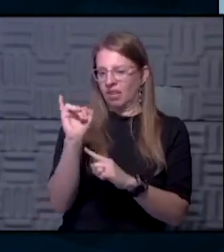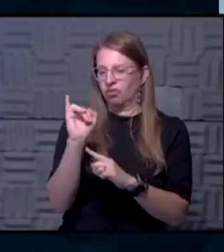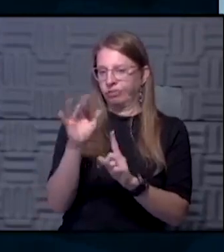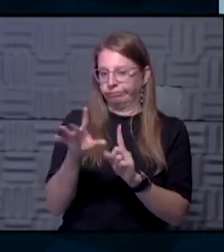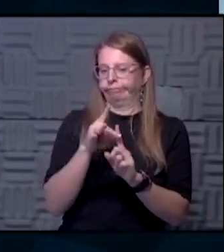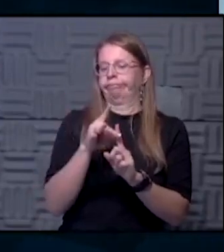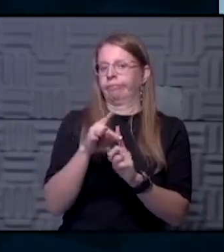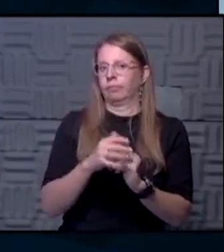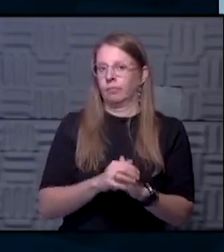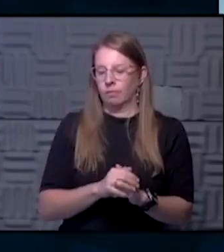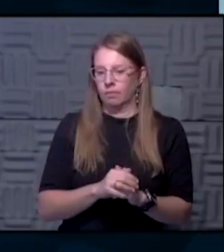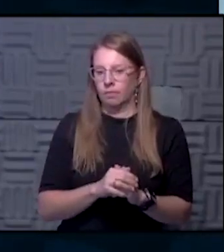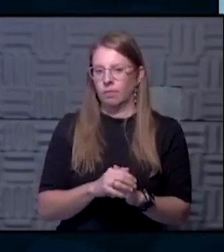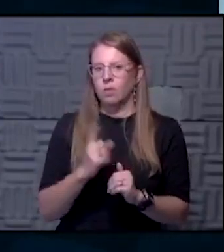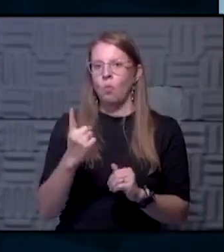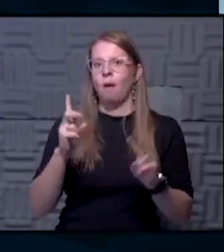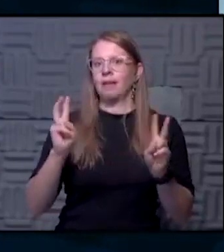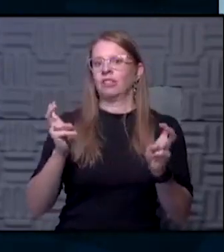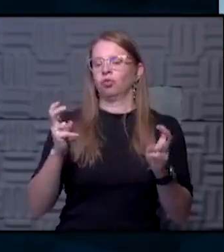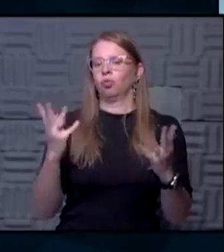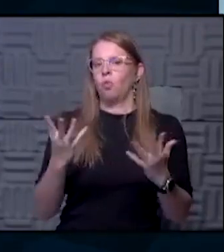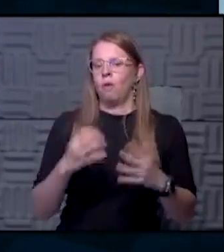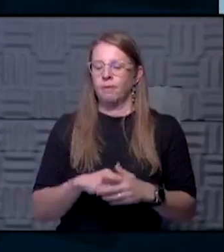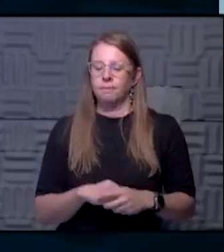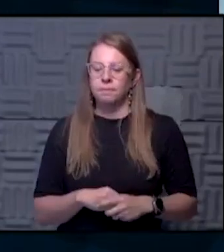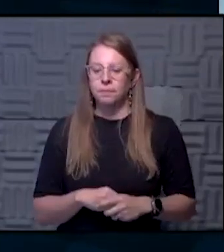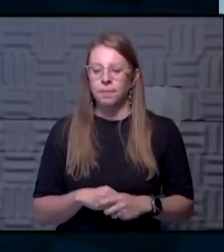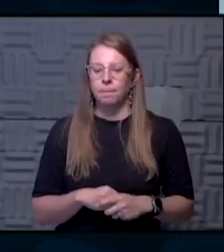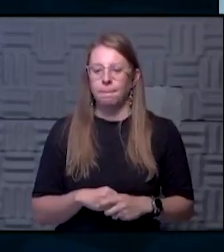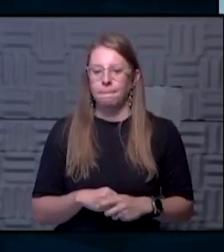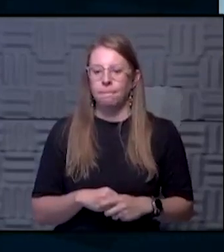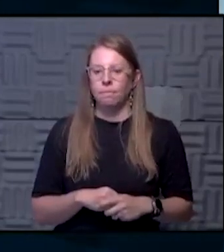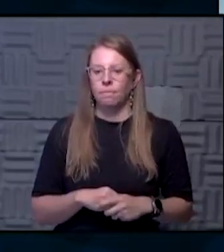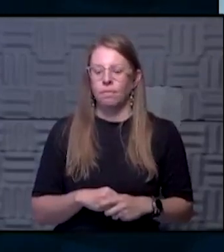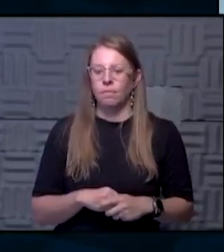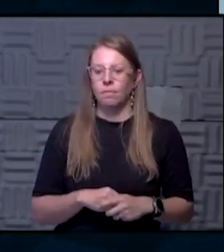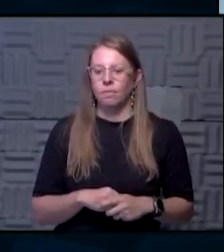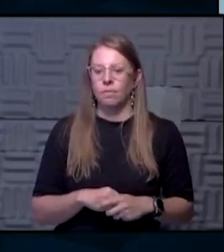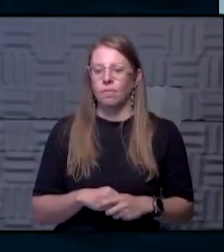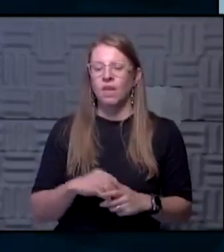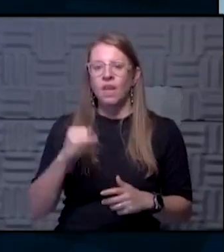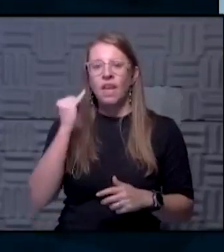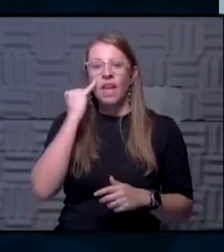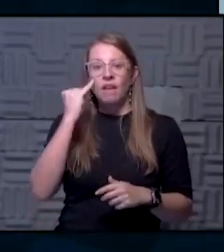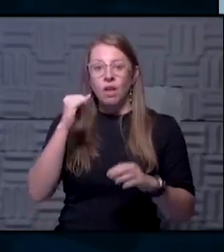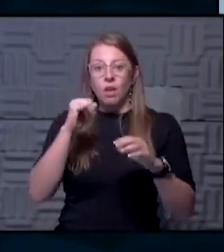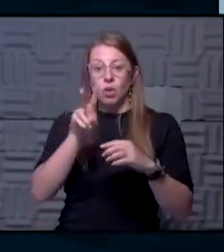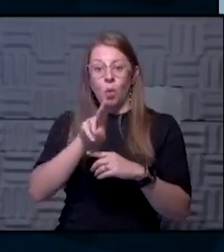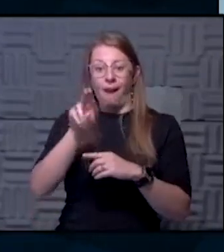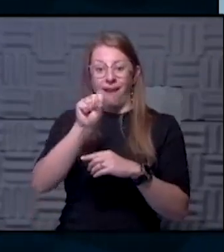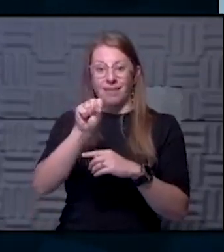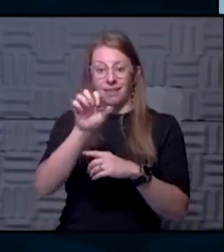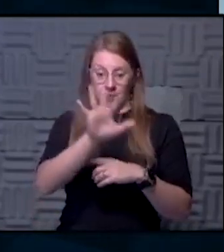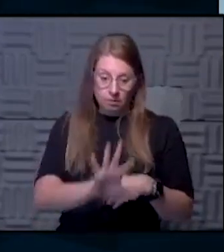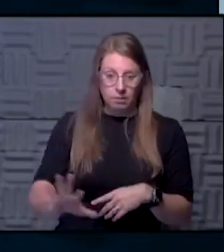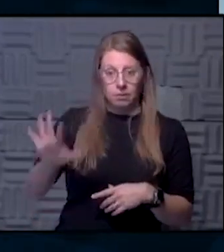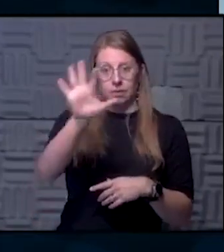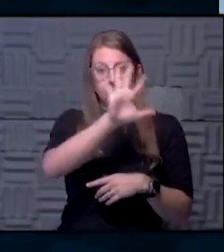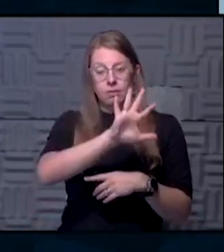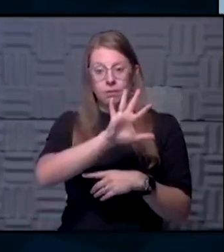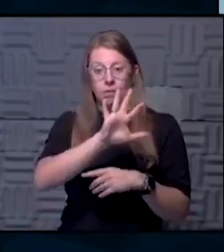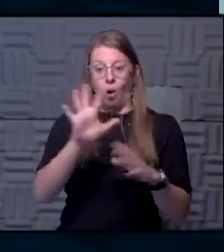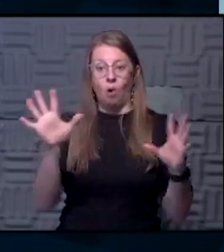The one issue is that we thought, if you look at the United States as a whole, you've had kind of